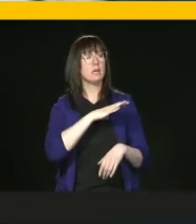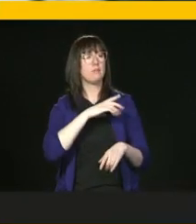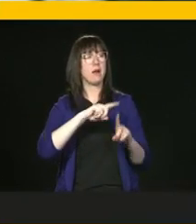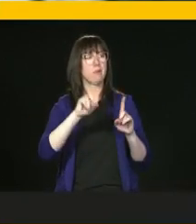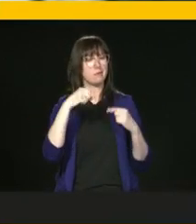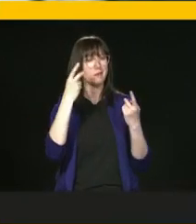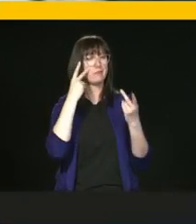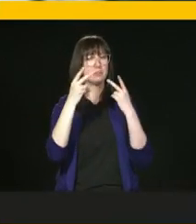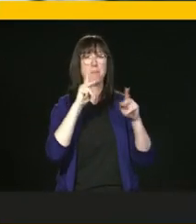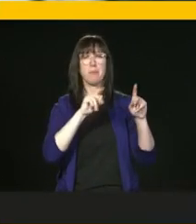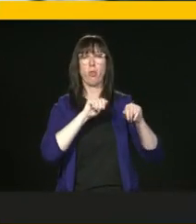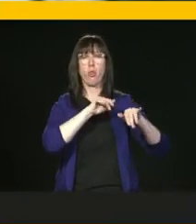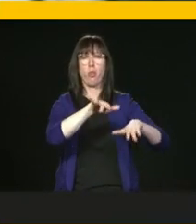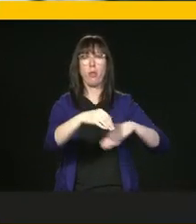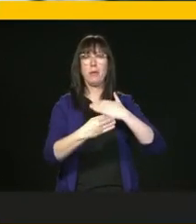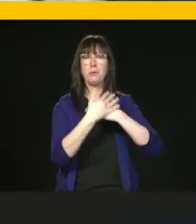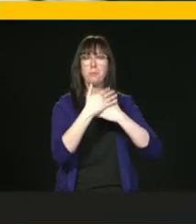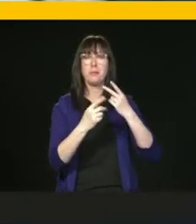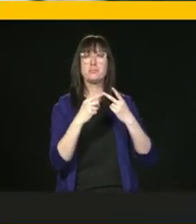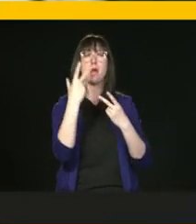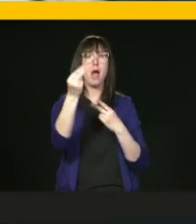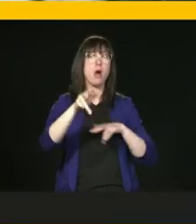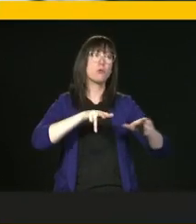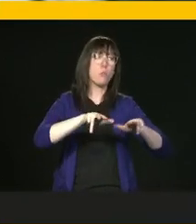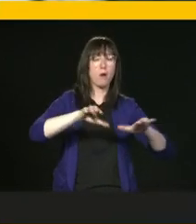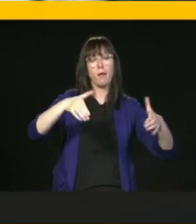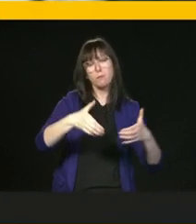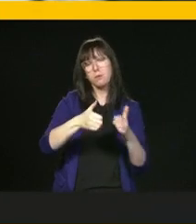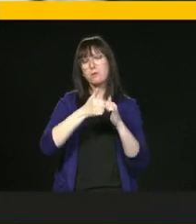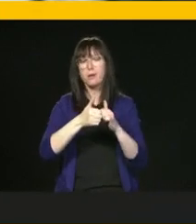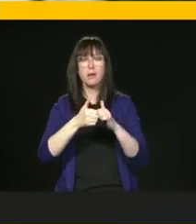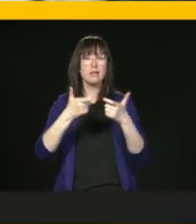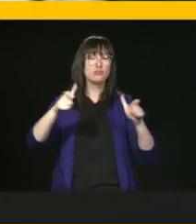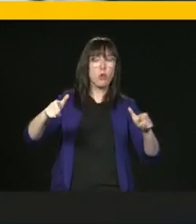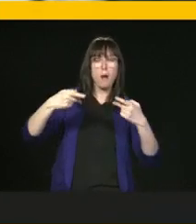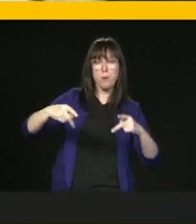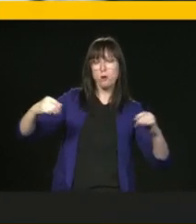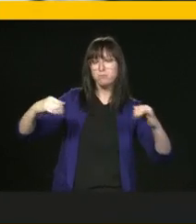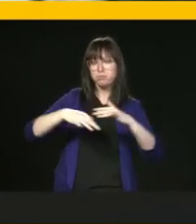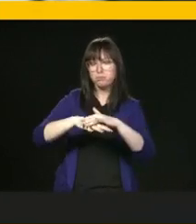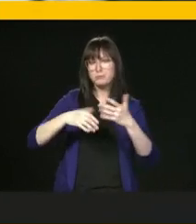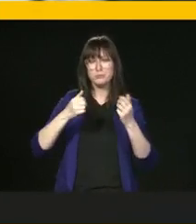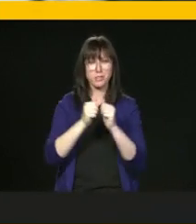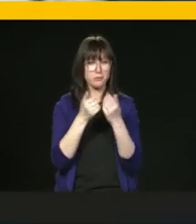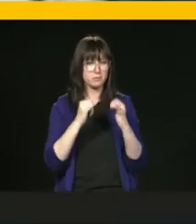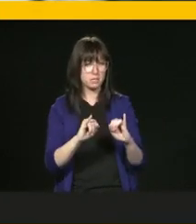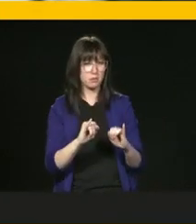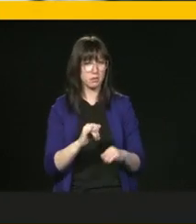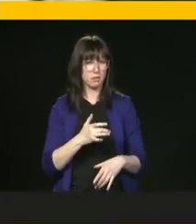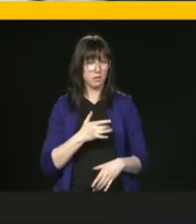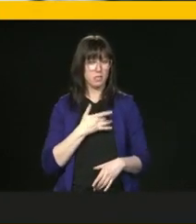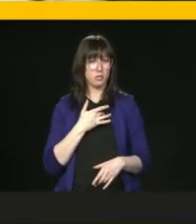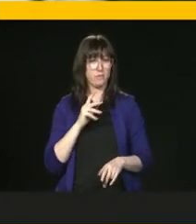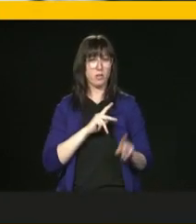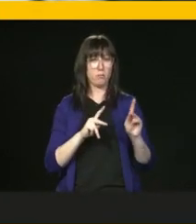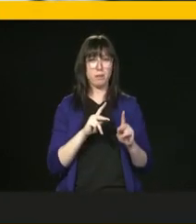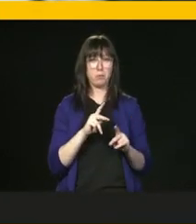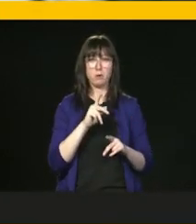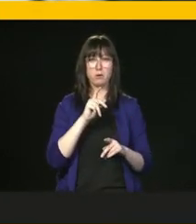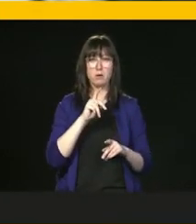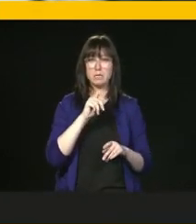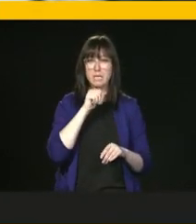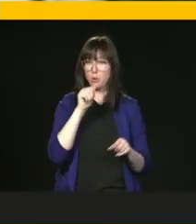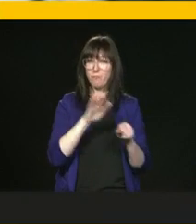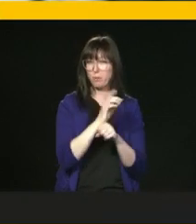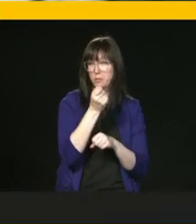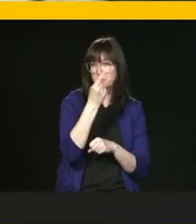at beaches, we've seen people out on trails clustered together, we've seen people out at large parties together. Do you think it's just a question of people not getting the message? Because